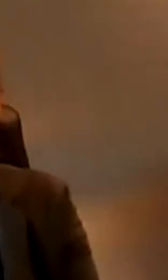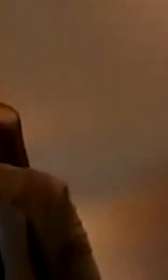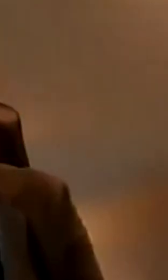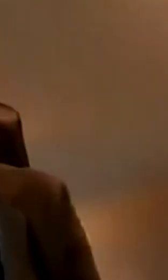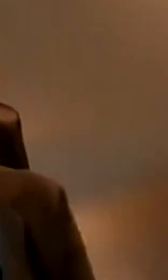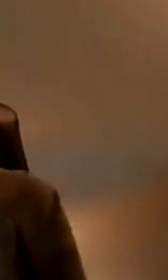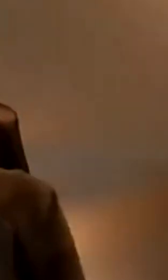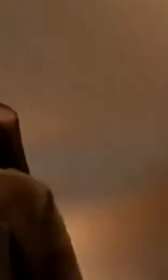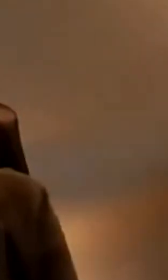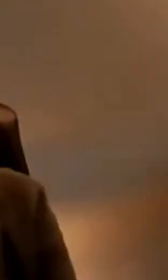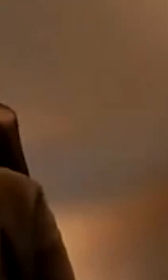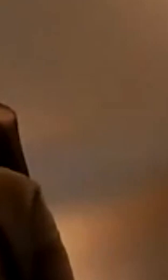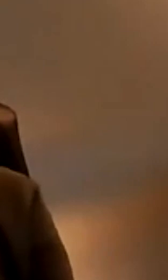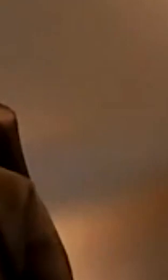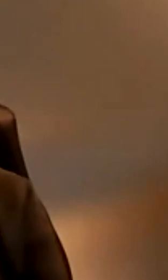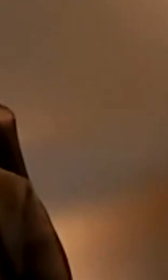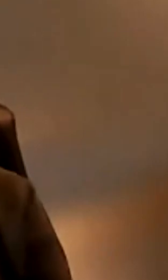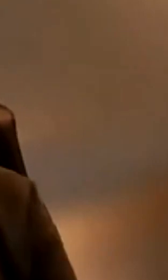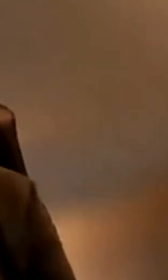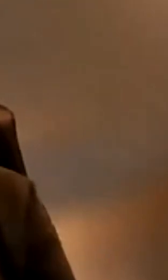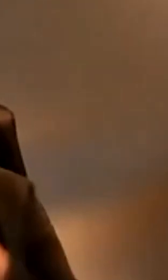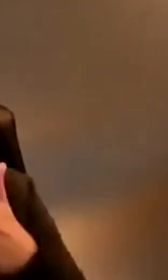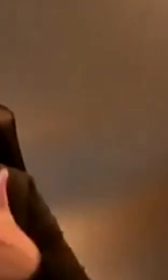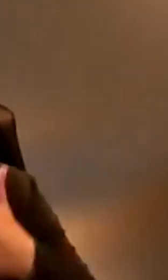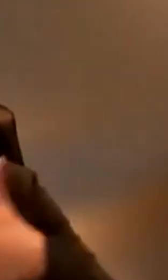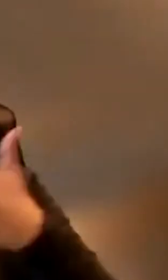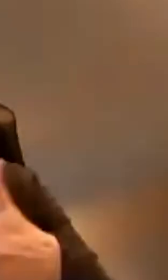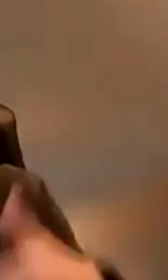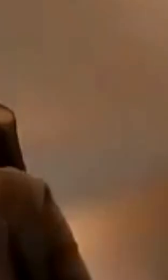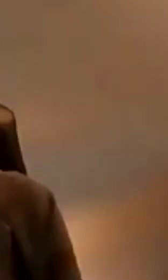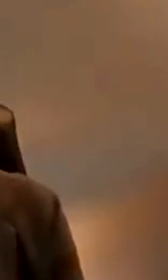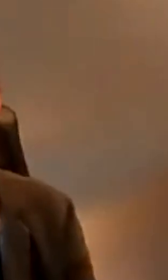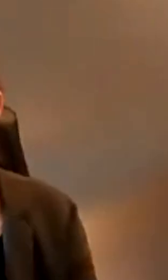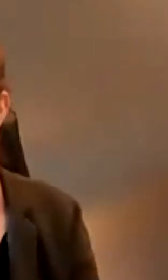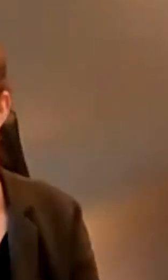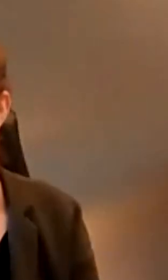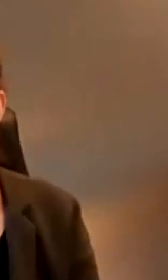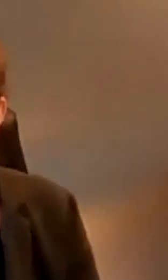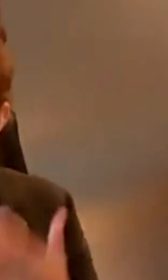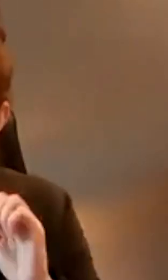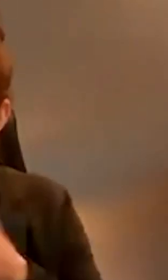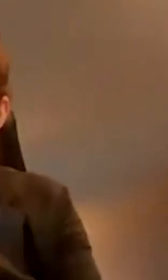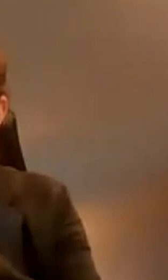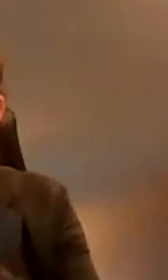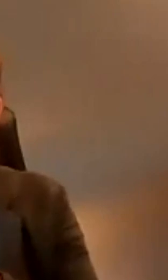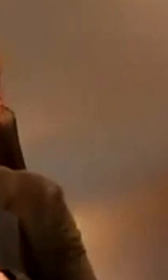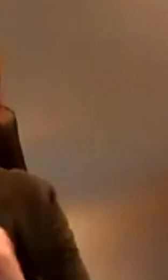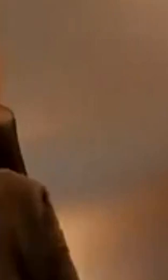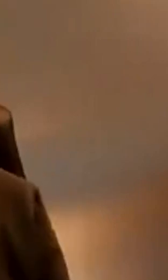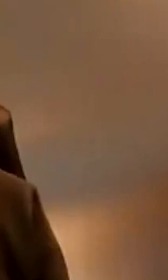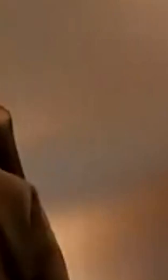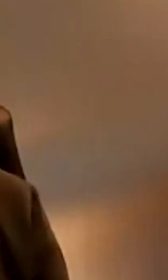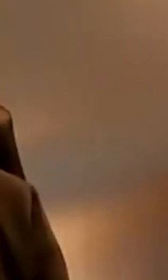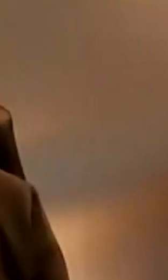Help speed. And so I think that this is, well, Marianne may have some thoughts about that. I will just give a